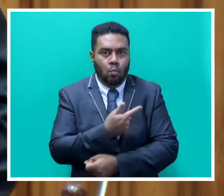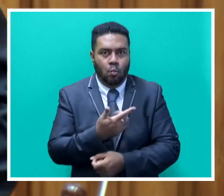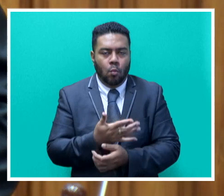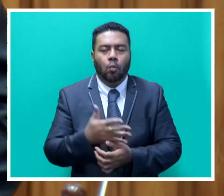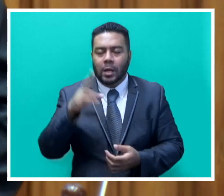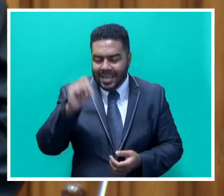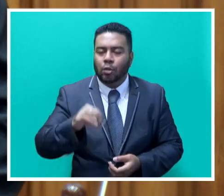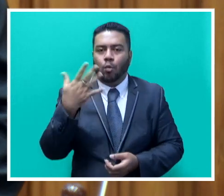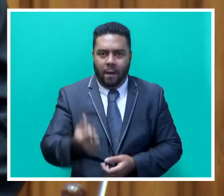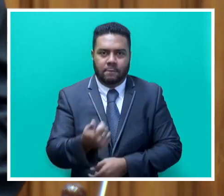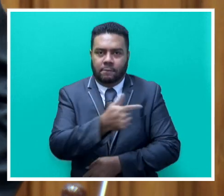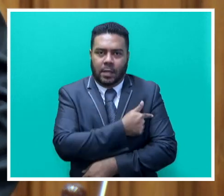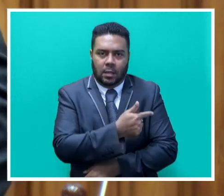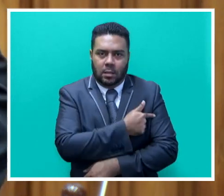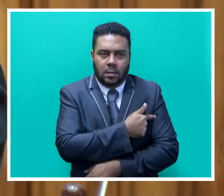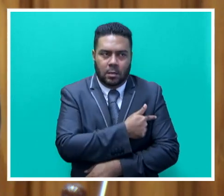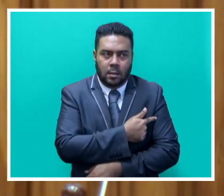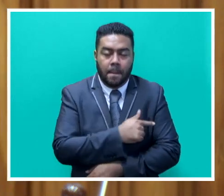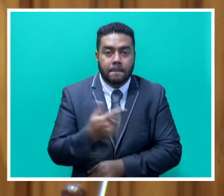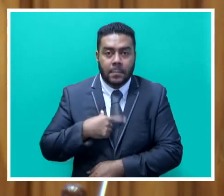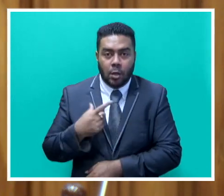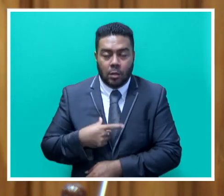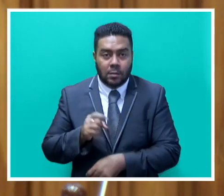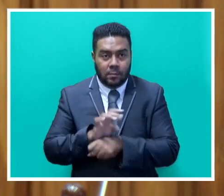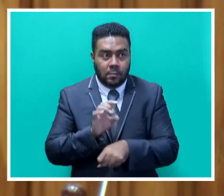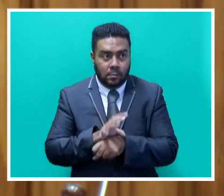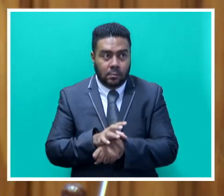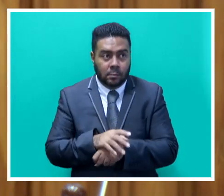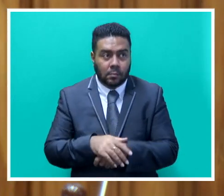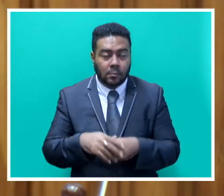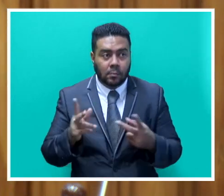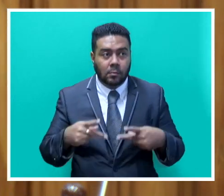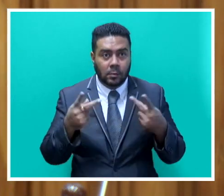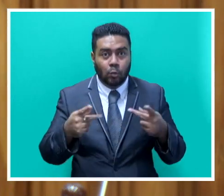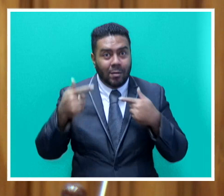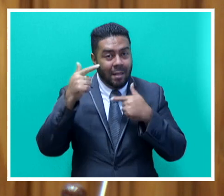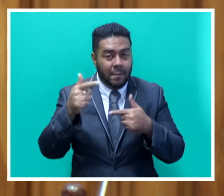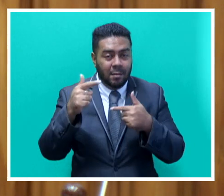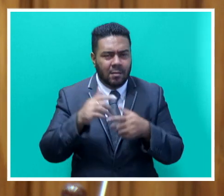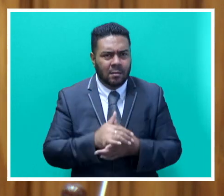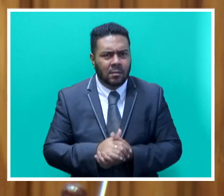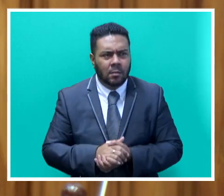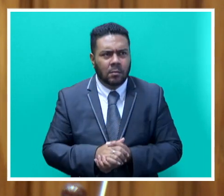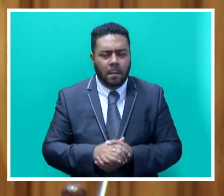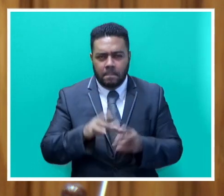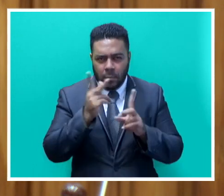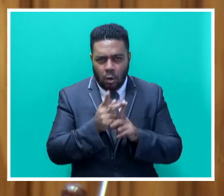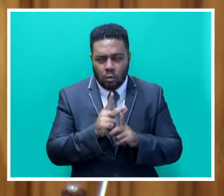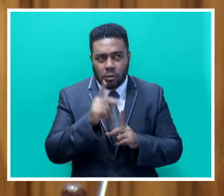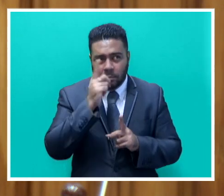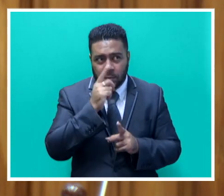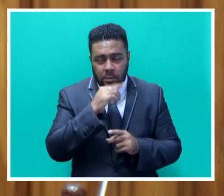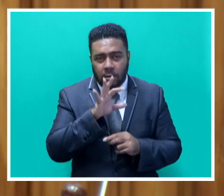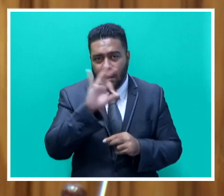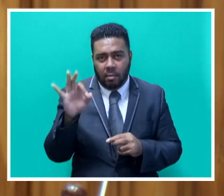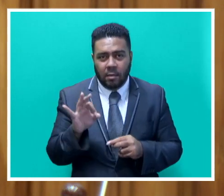vaccinated. We are also aware that previous advice was partly promoted when vaccine supply was limited to ensure priority is given to those without any